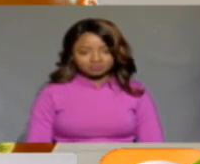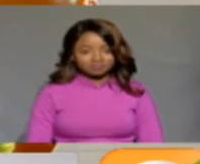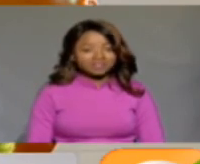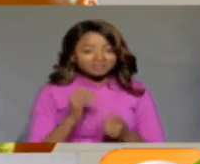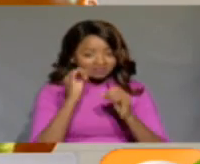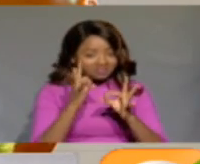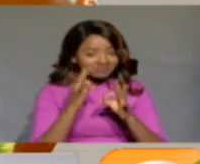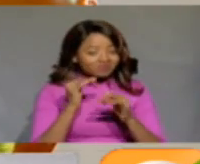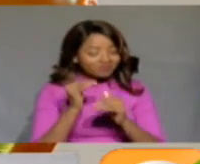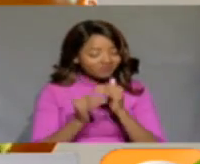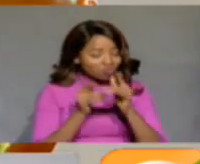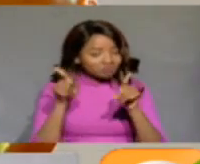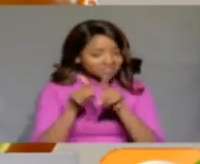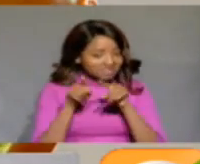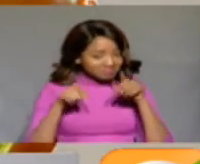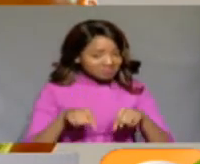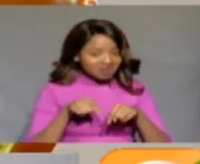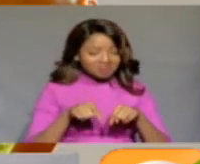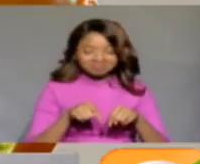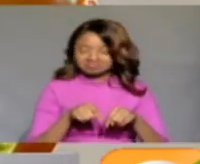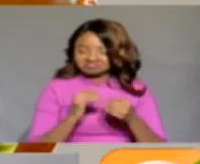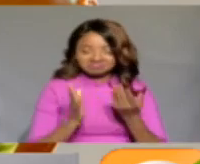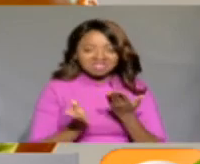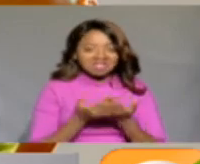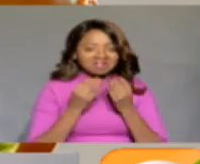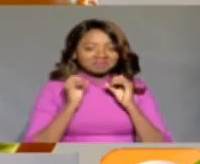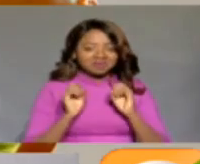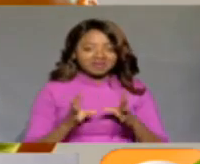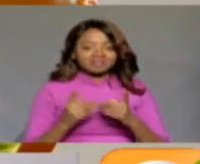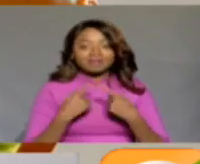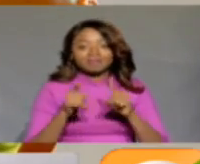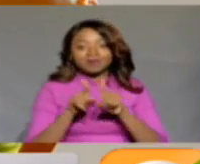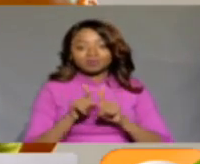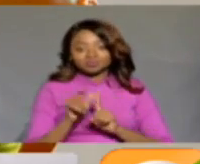get anywhere. Okay. And also the other thing is that